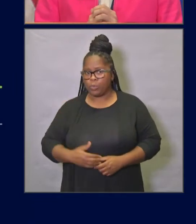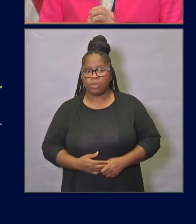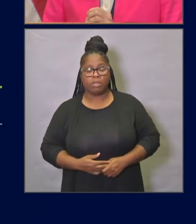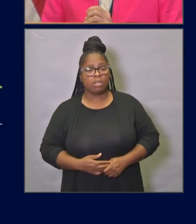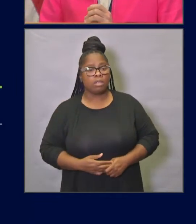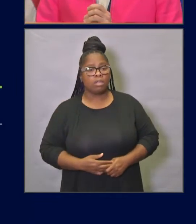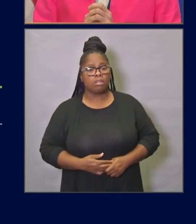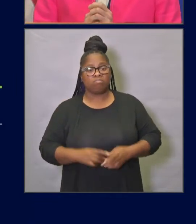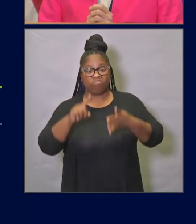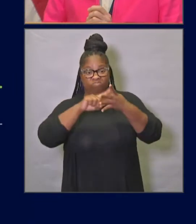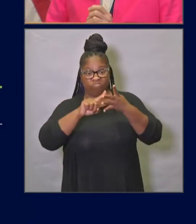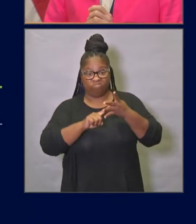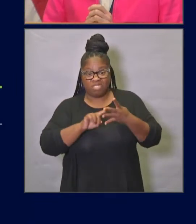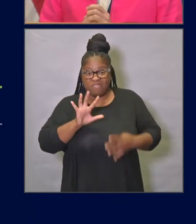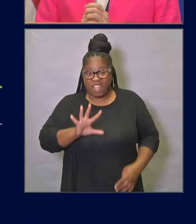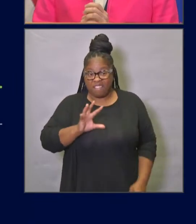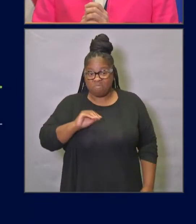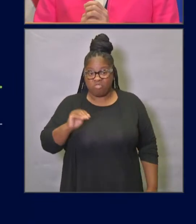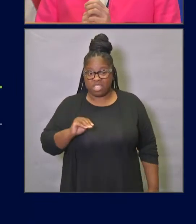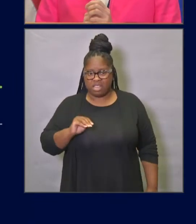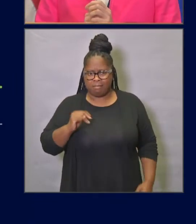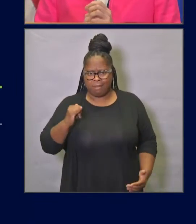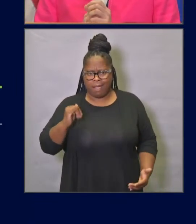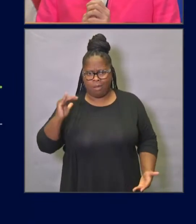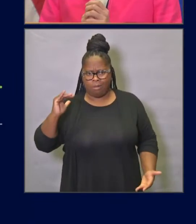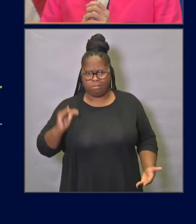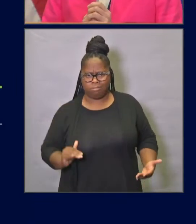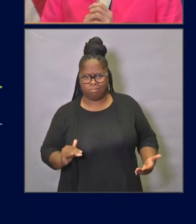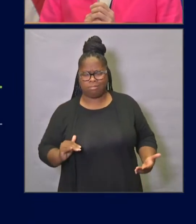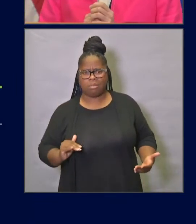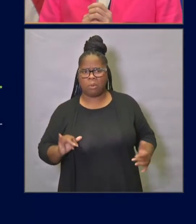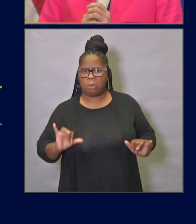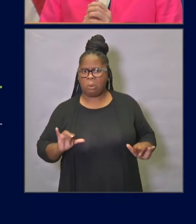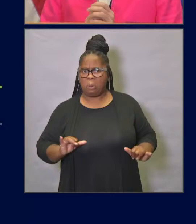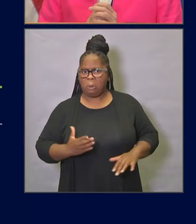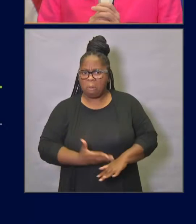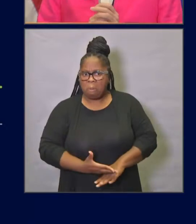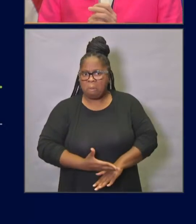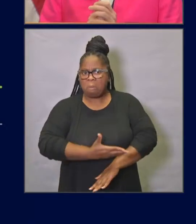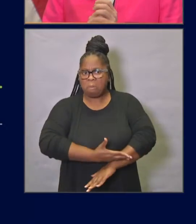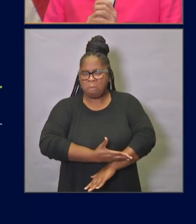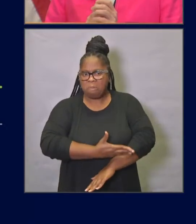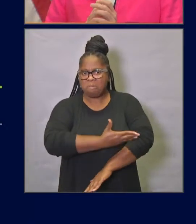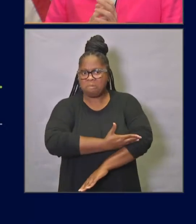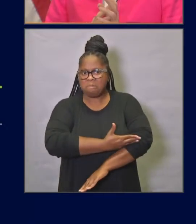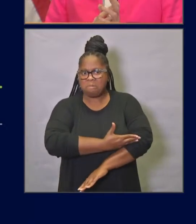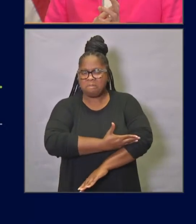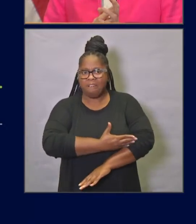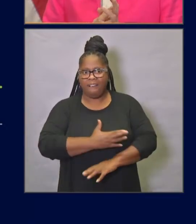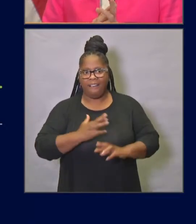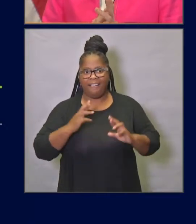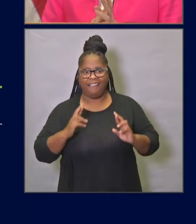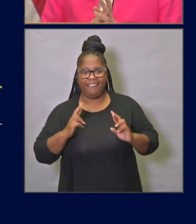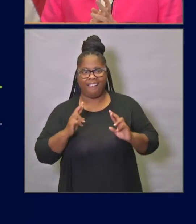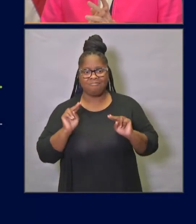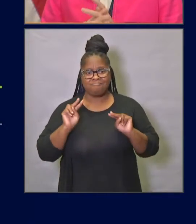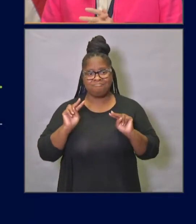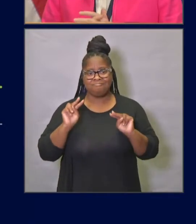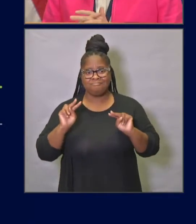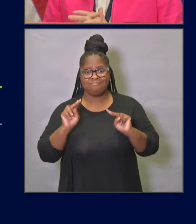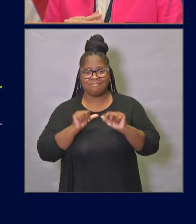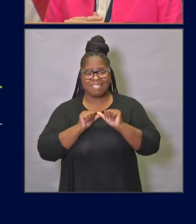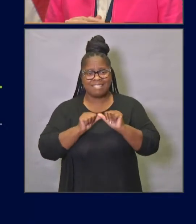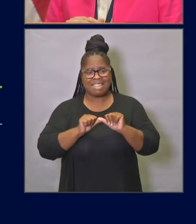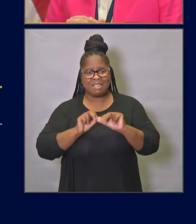was around 5%. So we're happy to see the progress that we've made, and we're very much hoping that this number continues